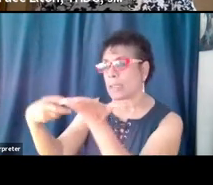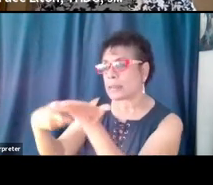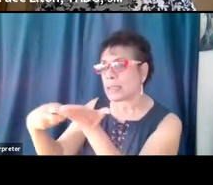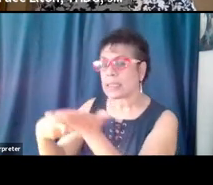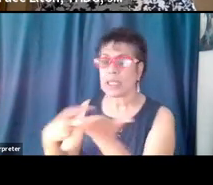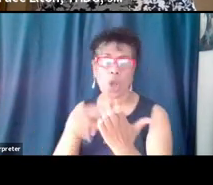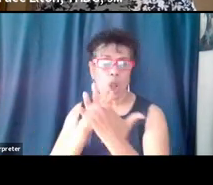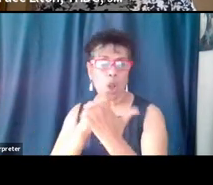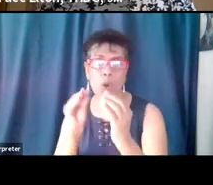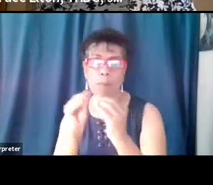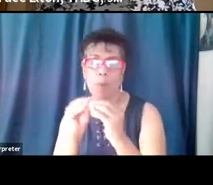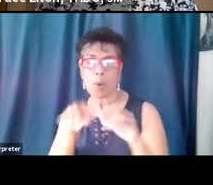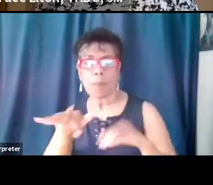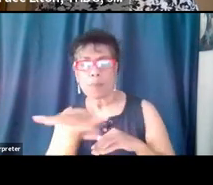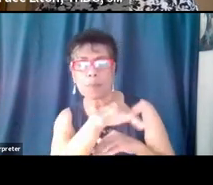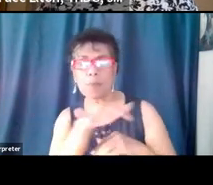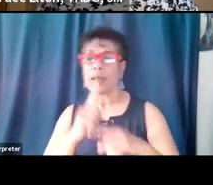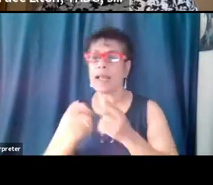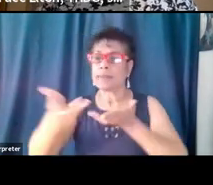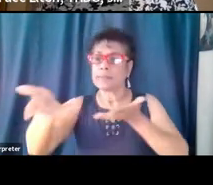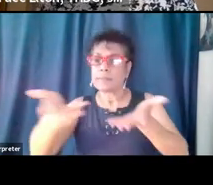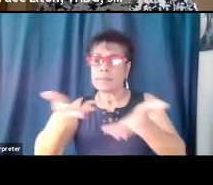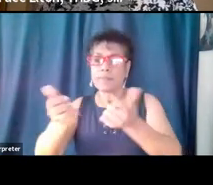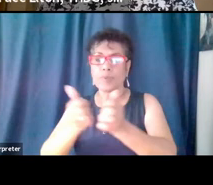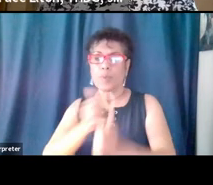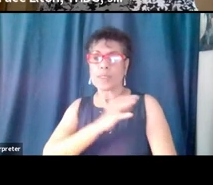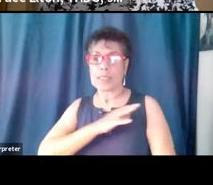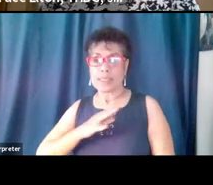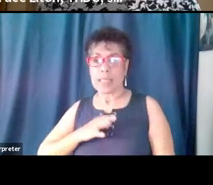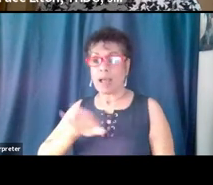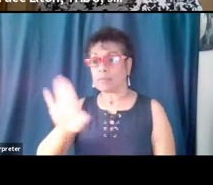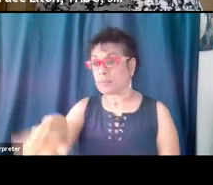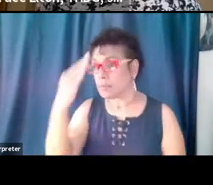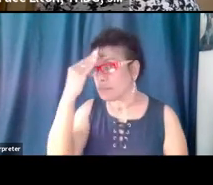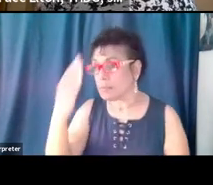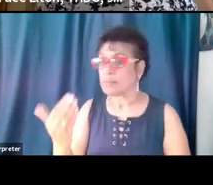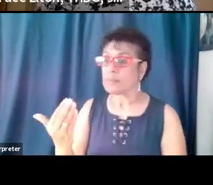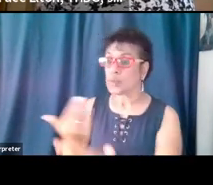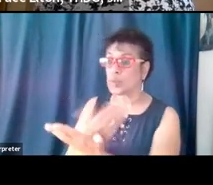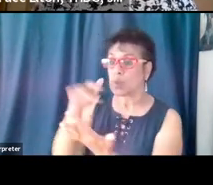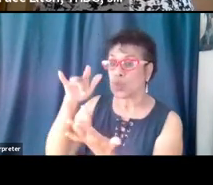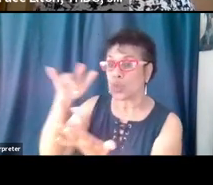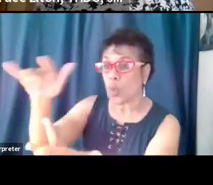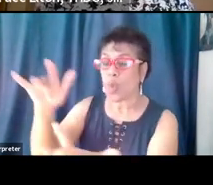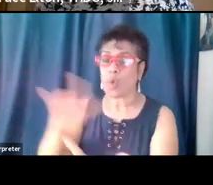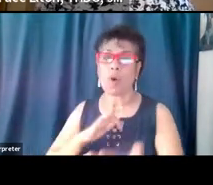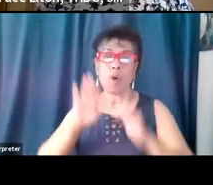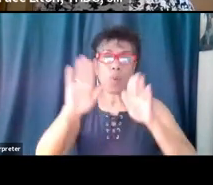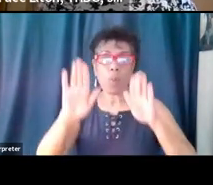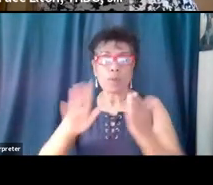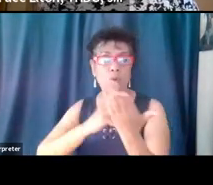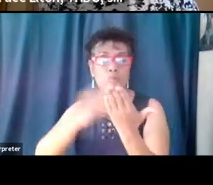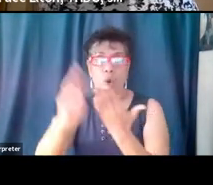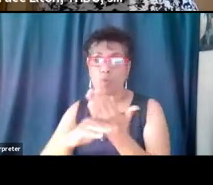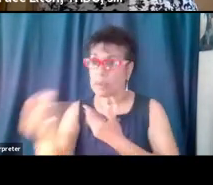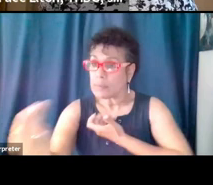garden, and to engage with our staff. You might not know that we have a great tour coming up or a wonderful program going on that you can be a part